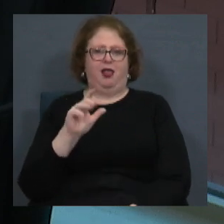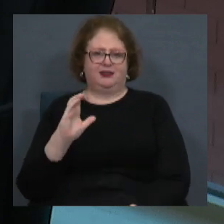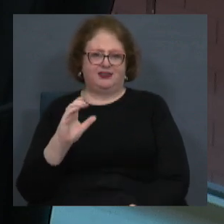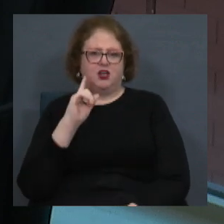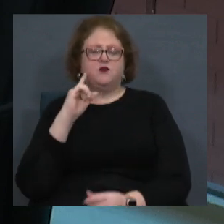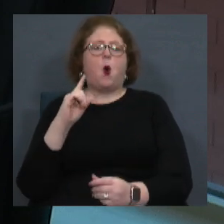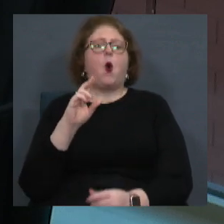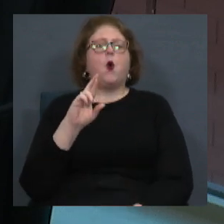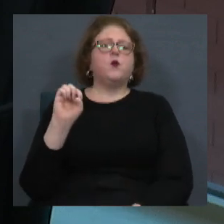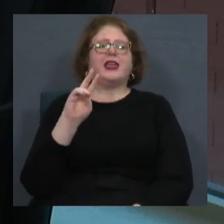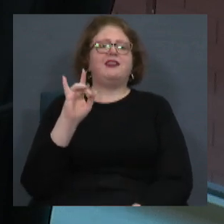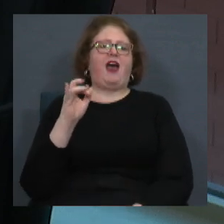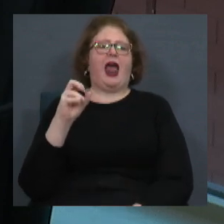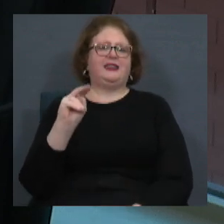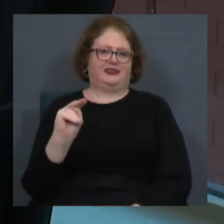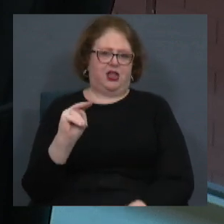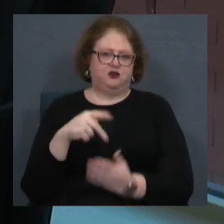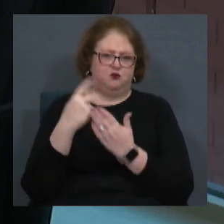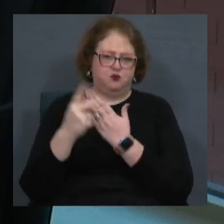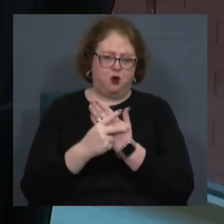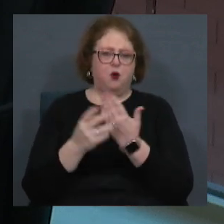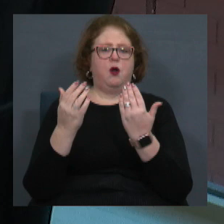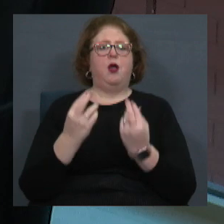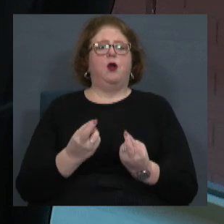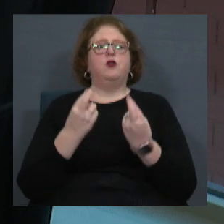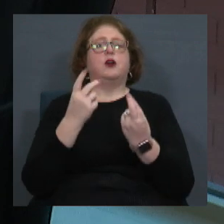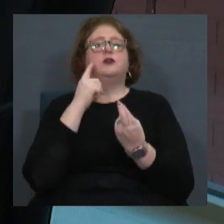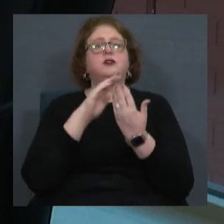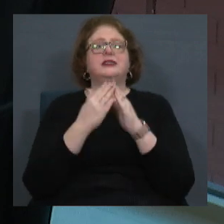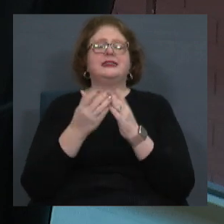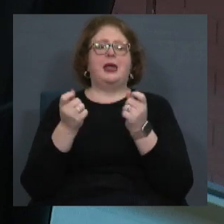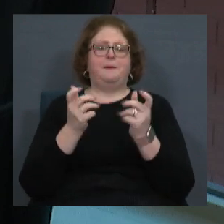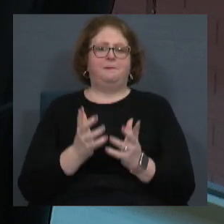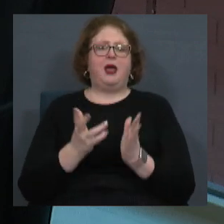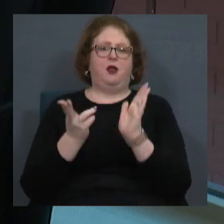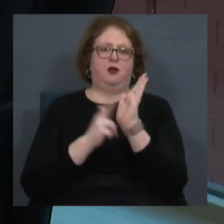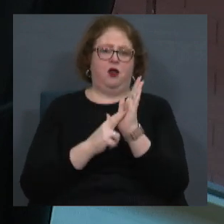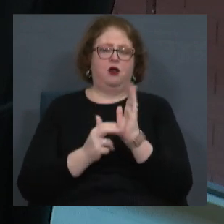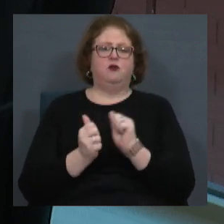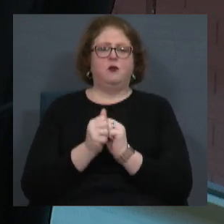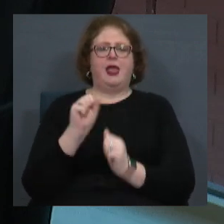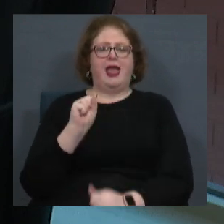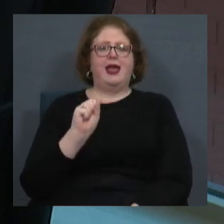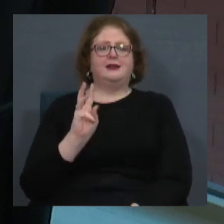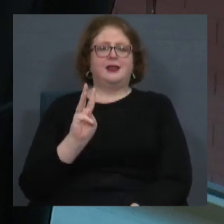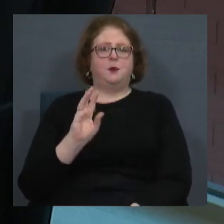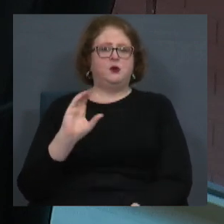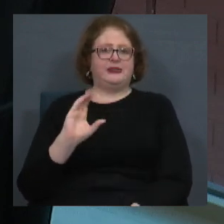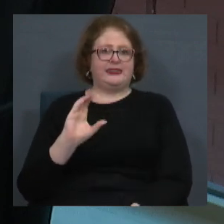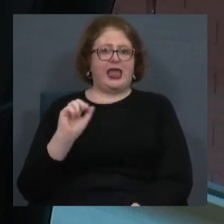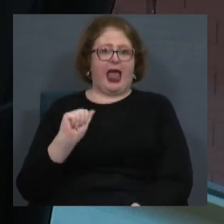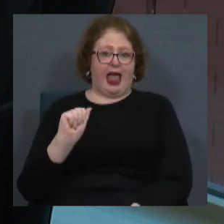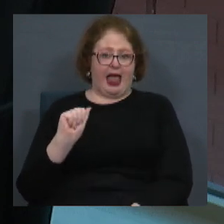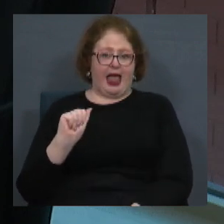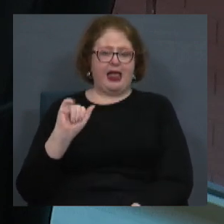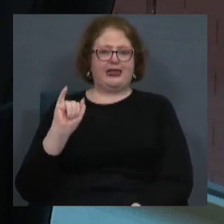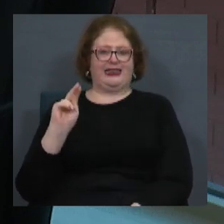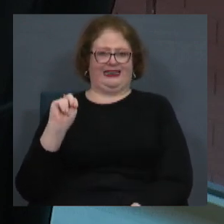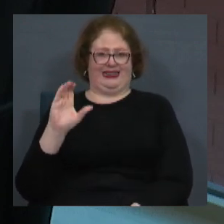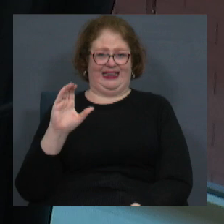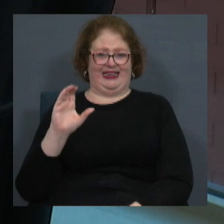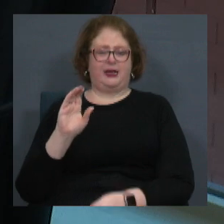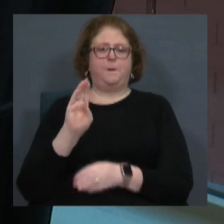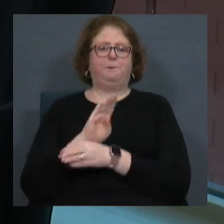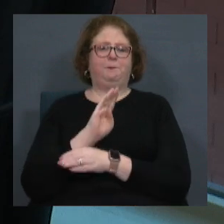for other purposes. A resolution to authorize the city manager to enter into a contract with SWCA Inc., doing